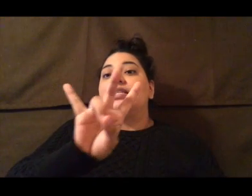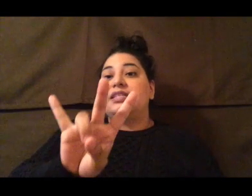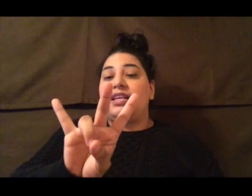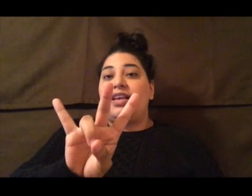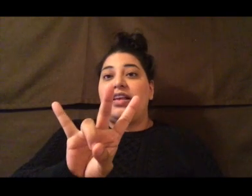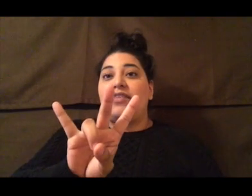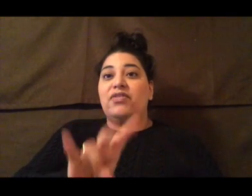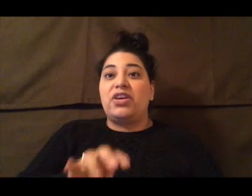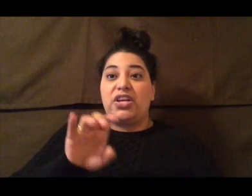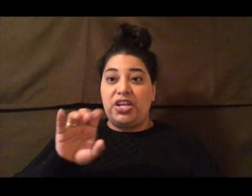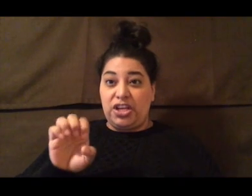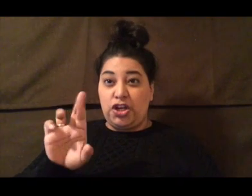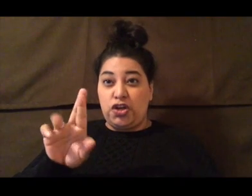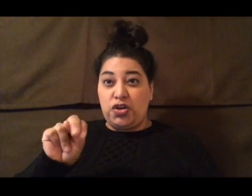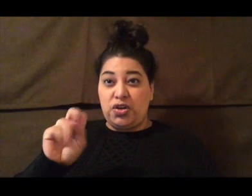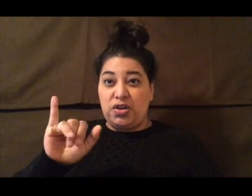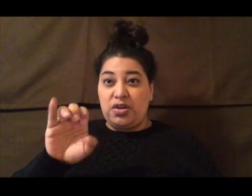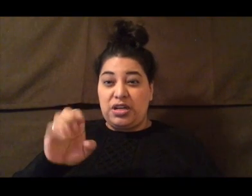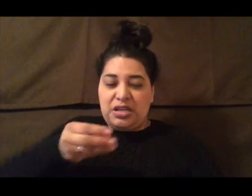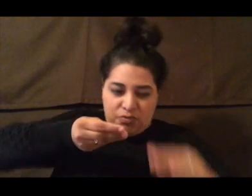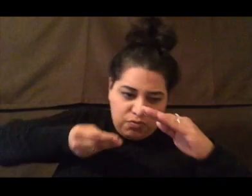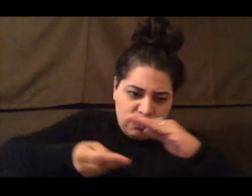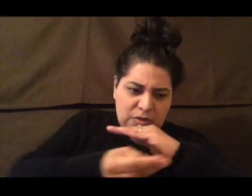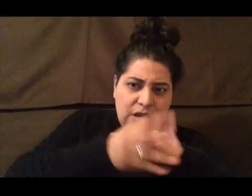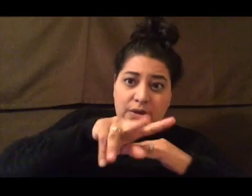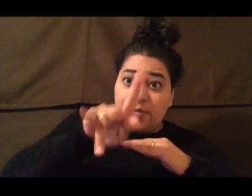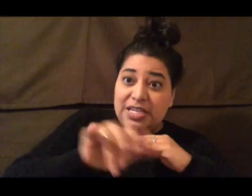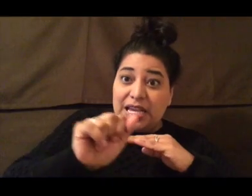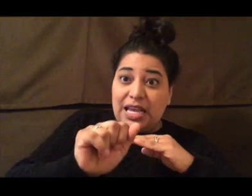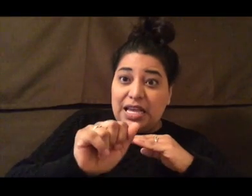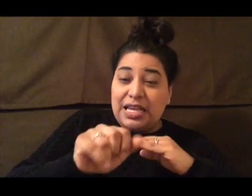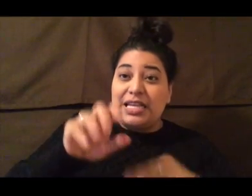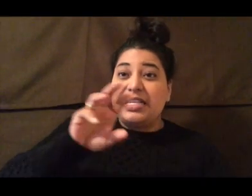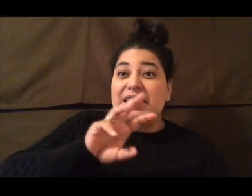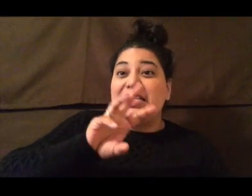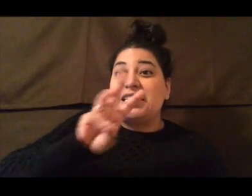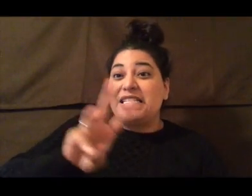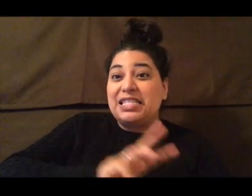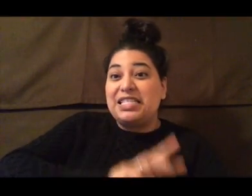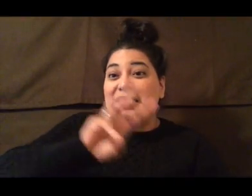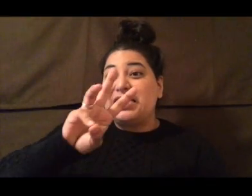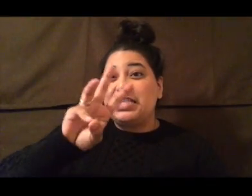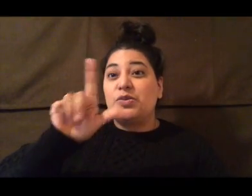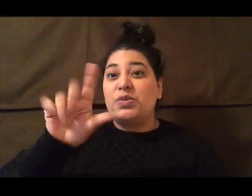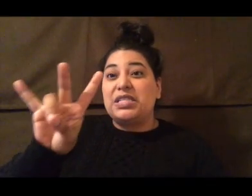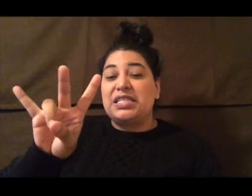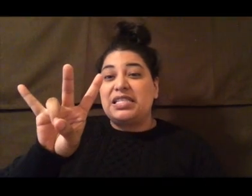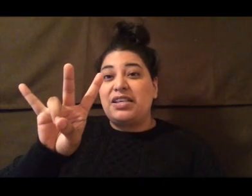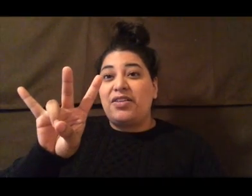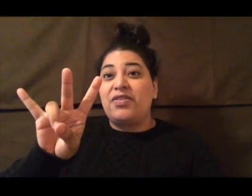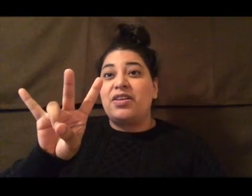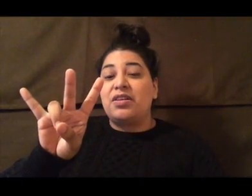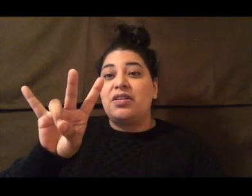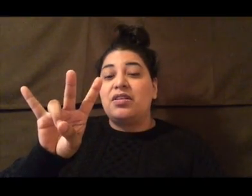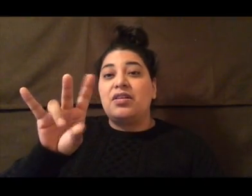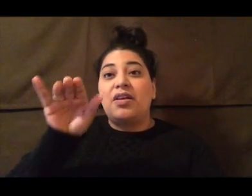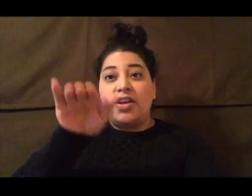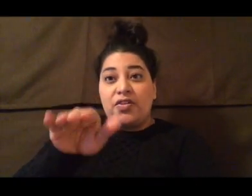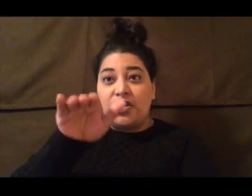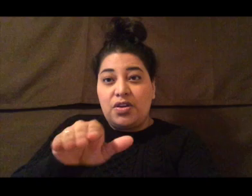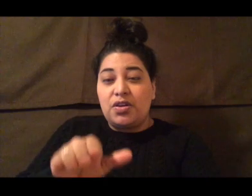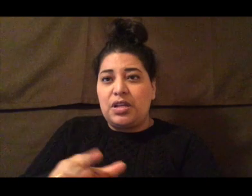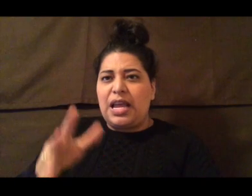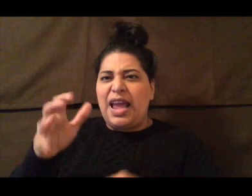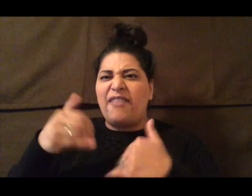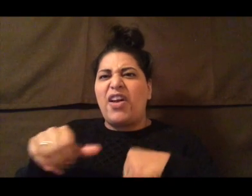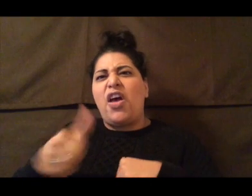put his pizza in the oven at 6:27 p.m. Now, while I was doing this problem this way, I thought of another way I could do